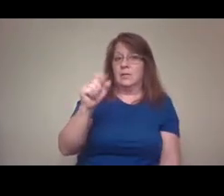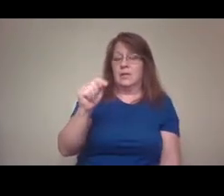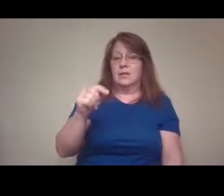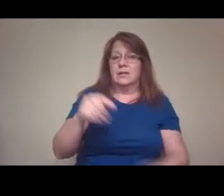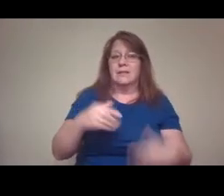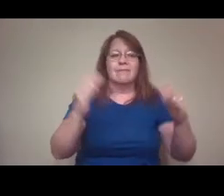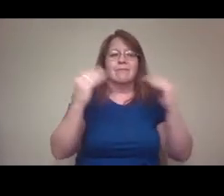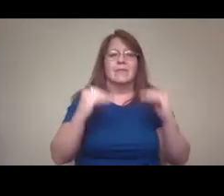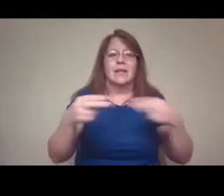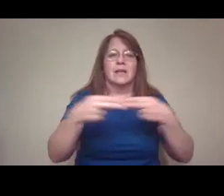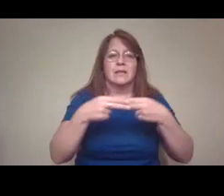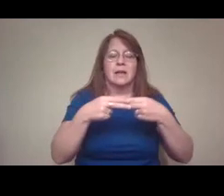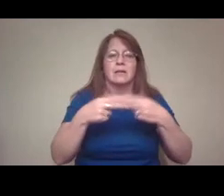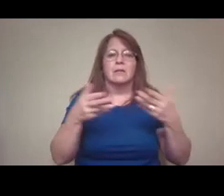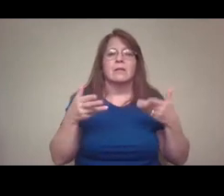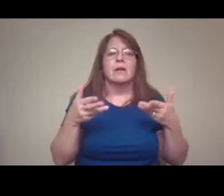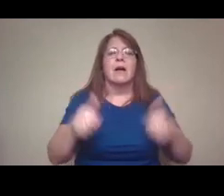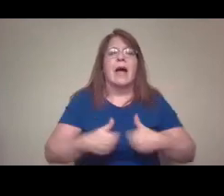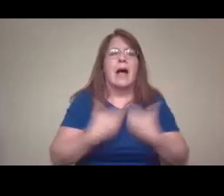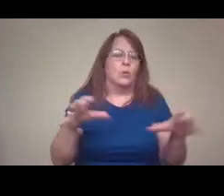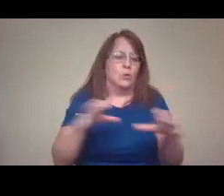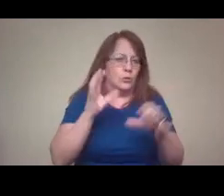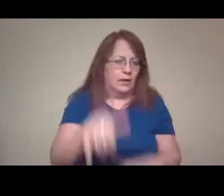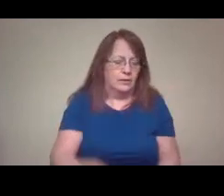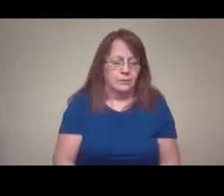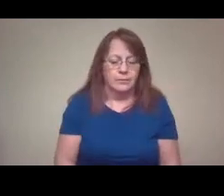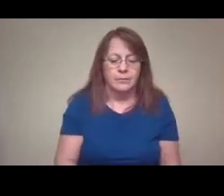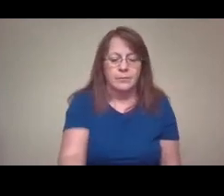share some of the ways that we're doing that. Thank you.